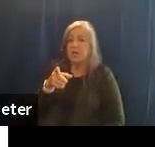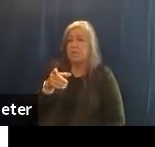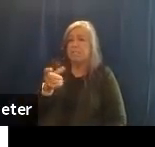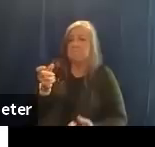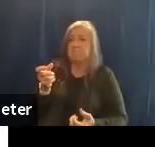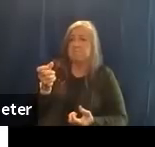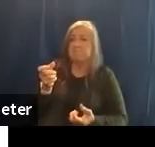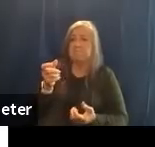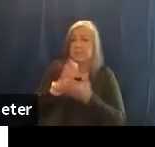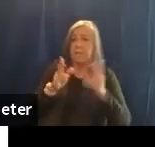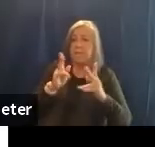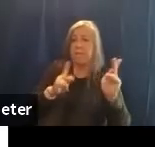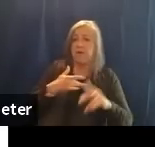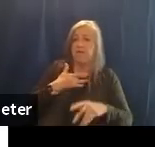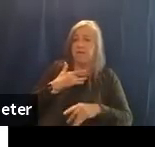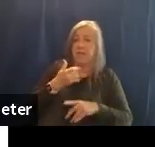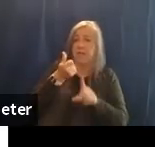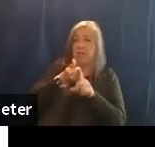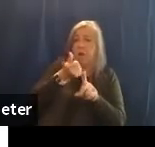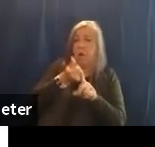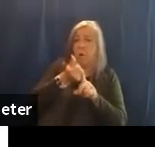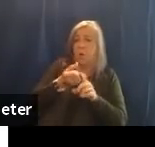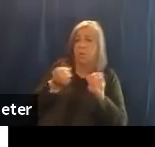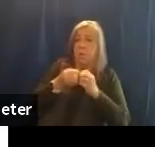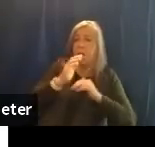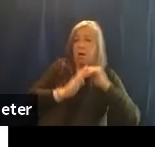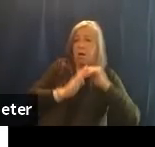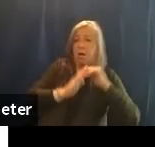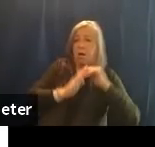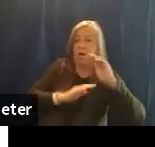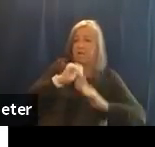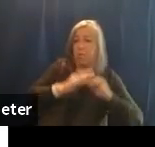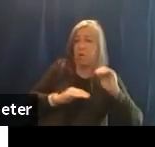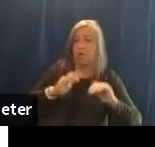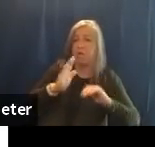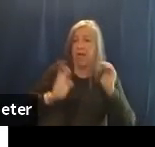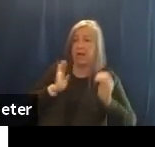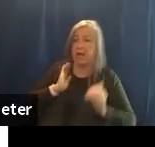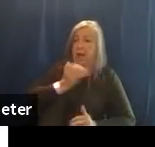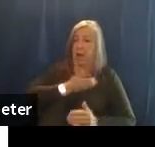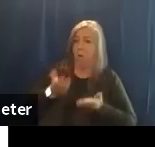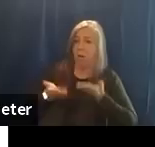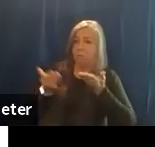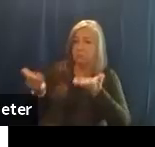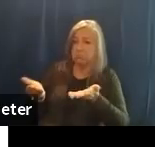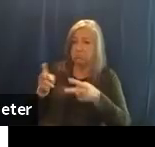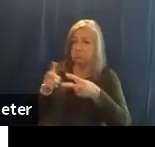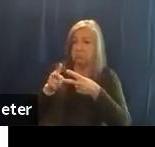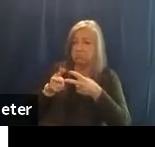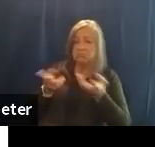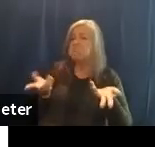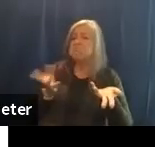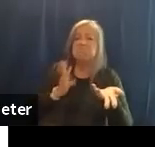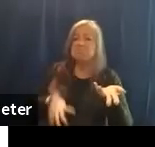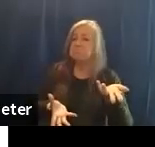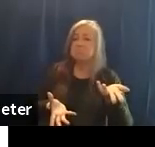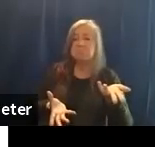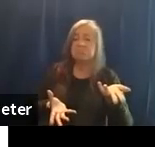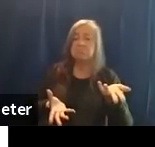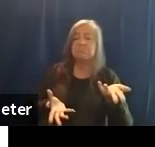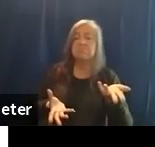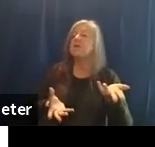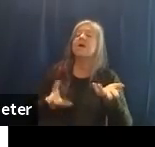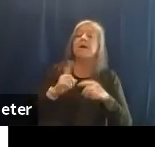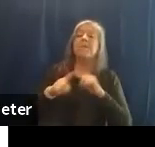we provide just because they're used to wearing the ones that they own. Again, just following those guidelines, no valves on the